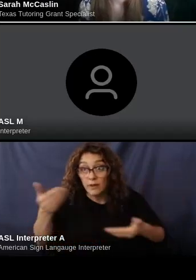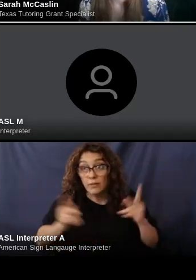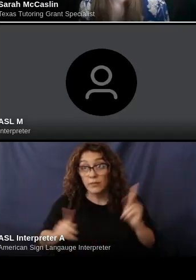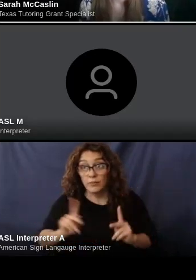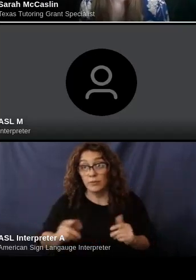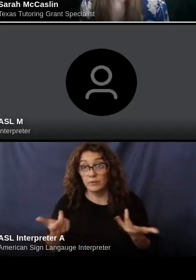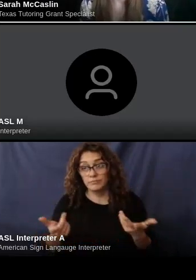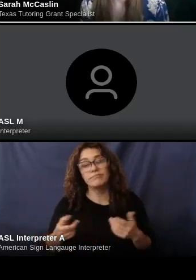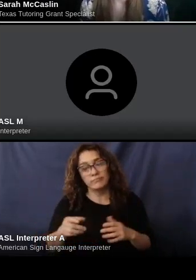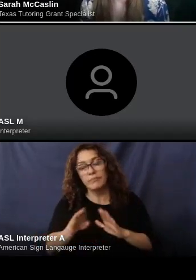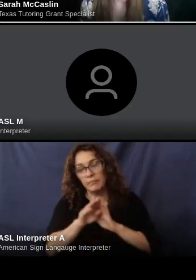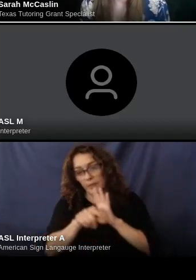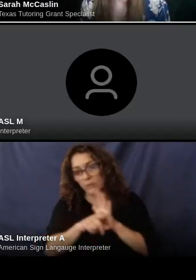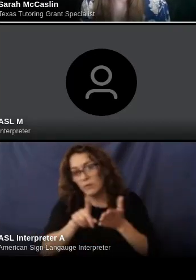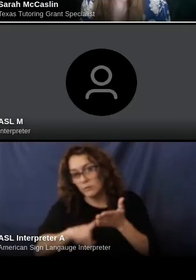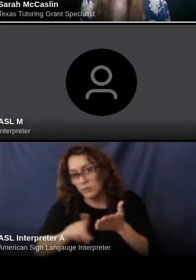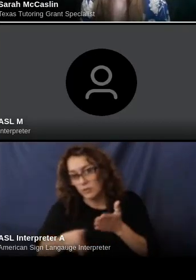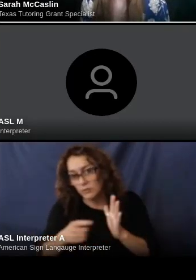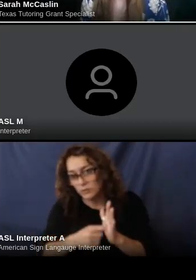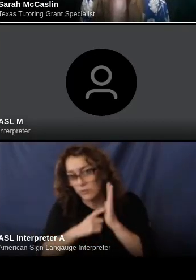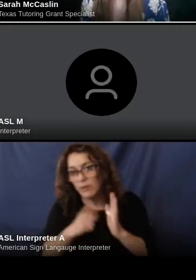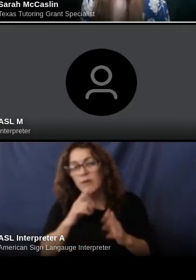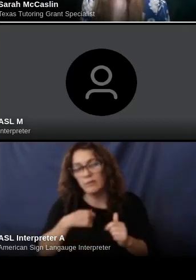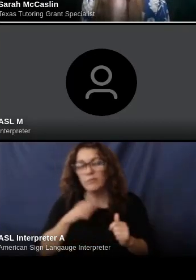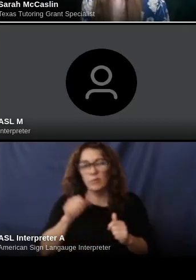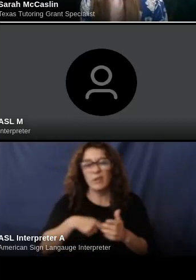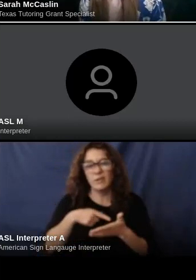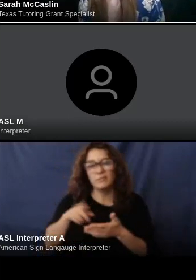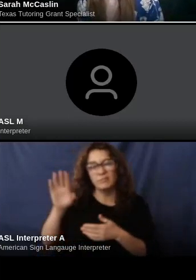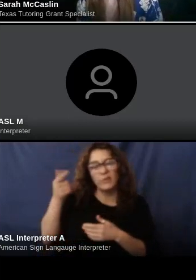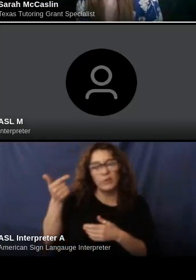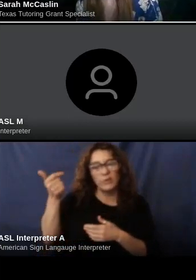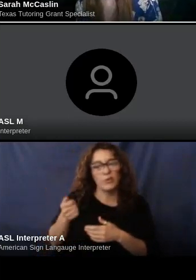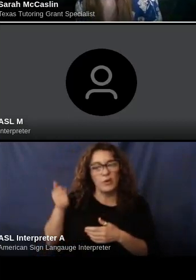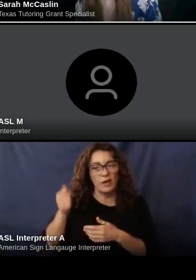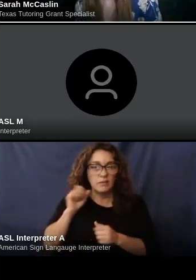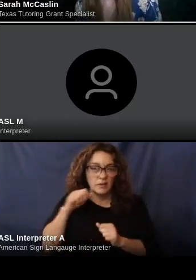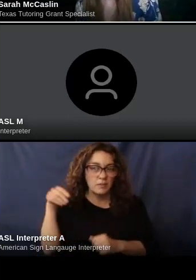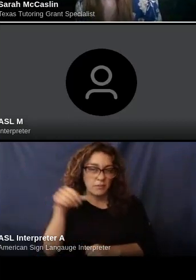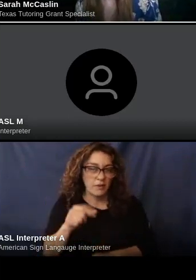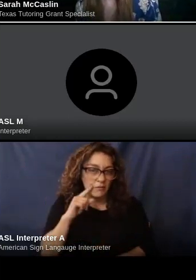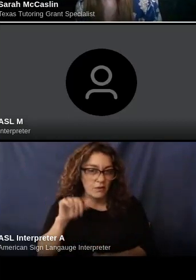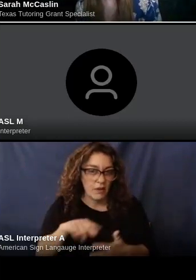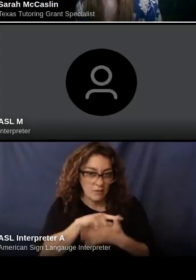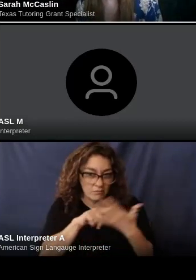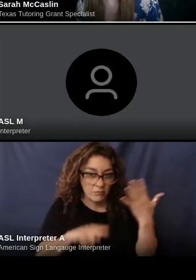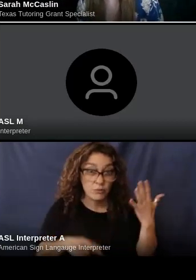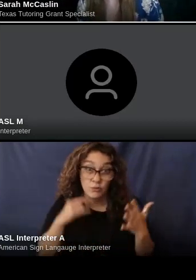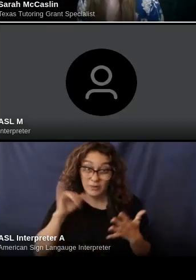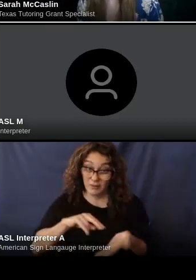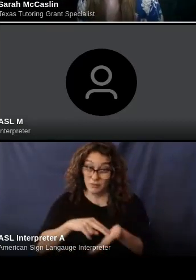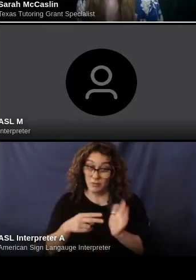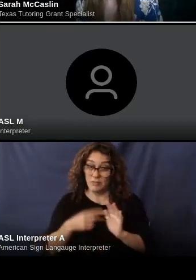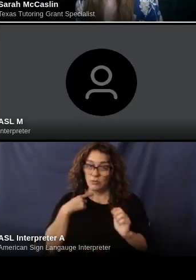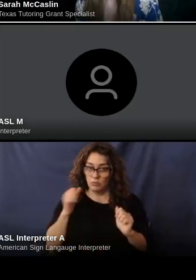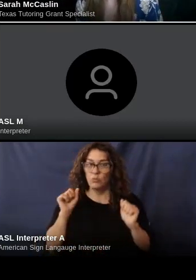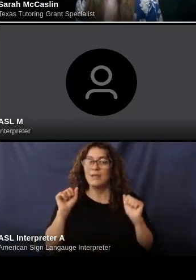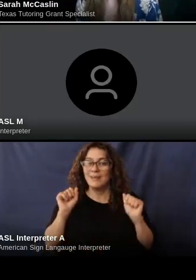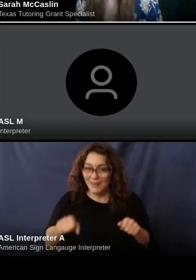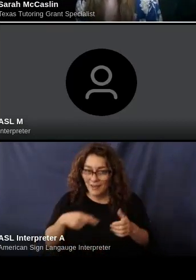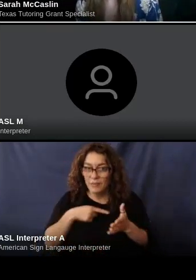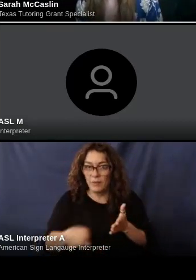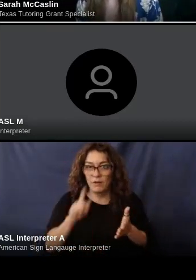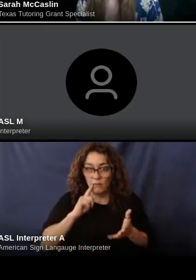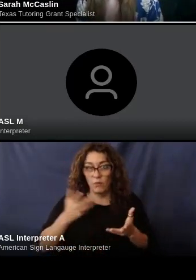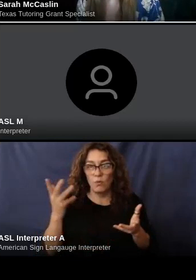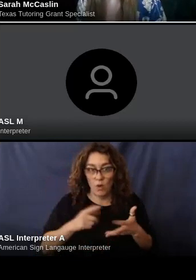run background checks, then you can charge that to the grant as well. So again, when we talk about allowable, it's not exhaustive. I'm not telling